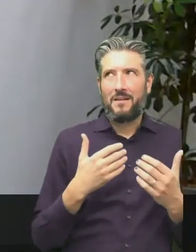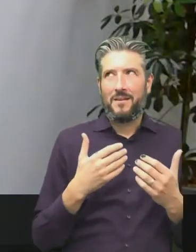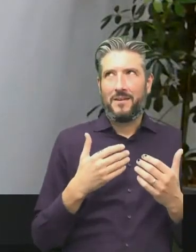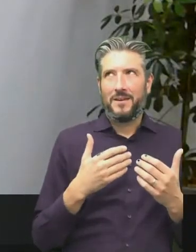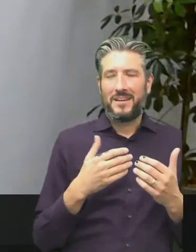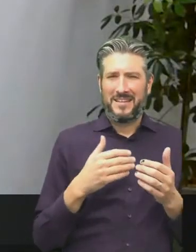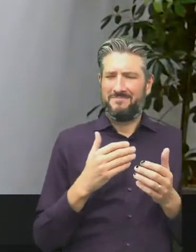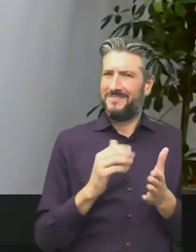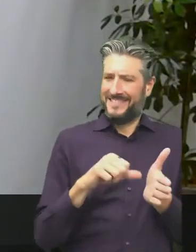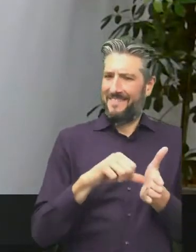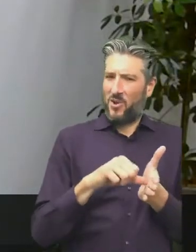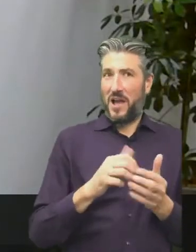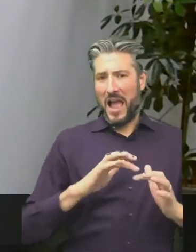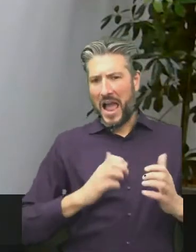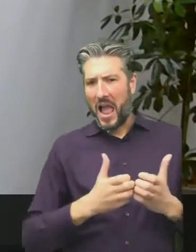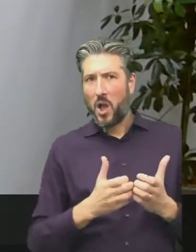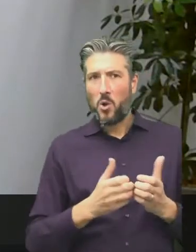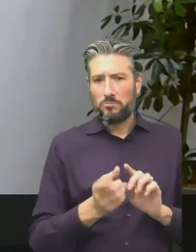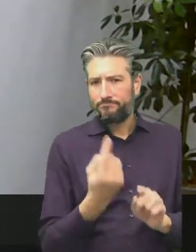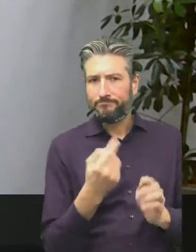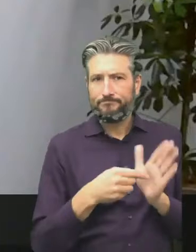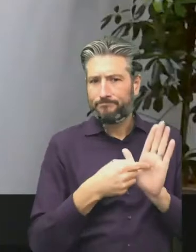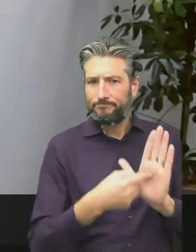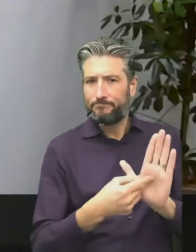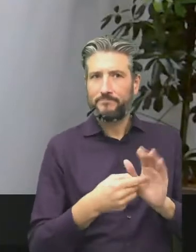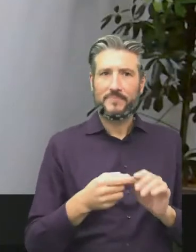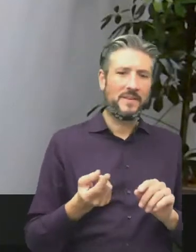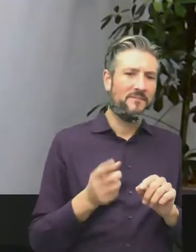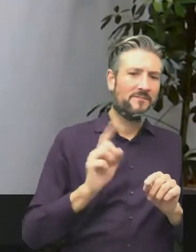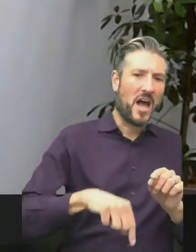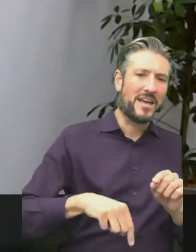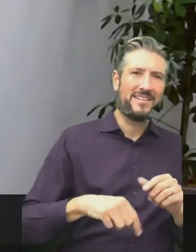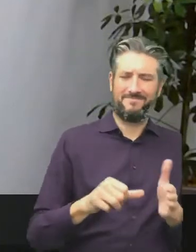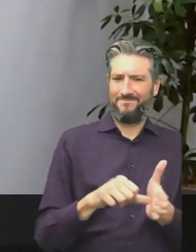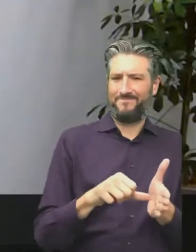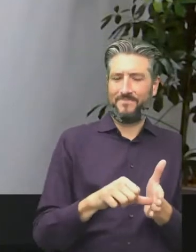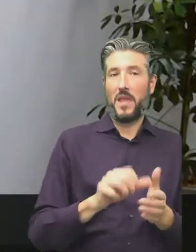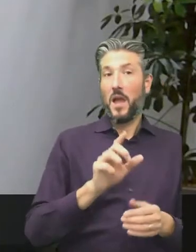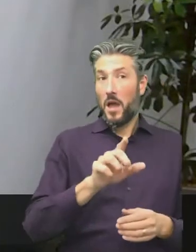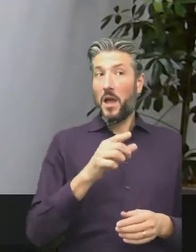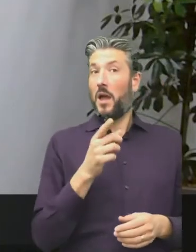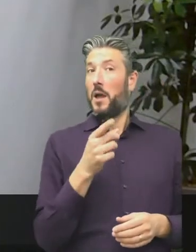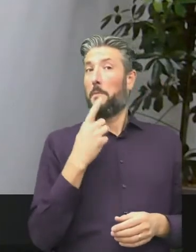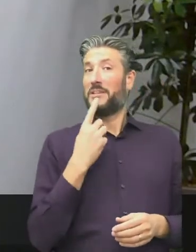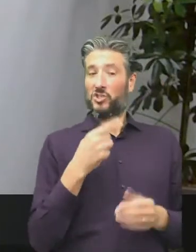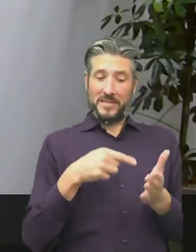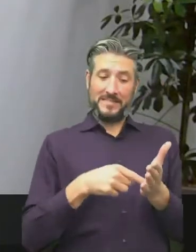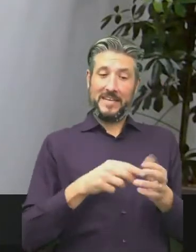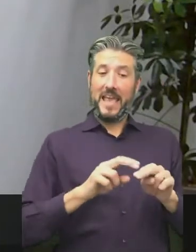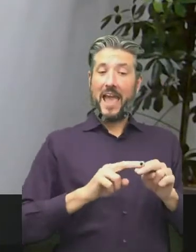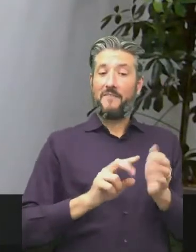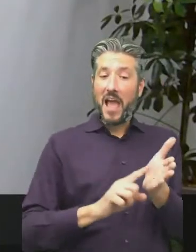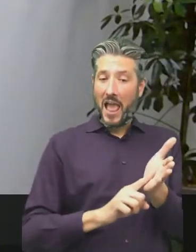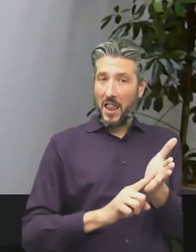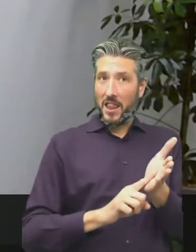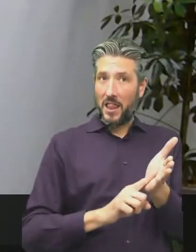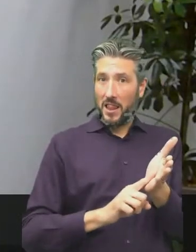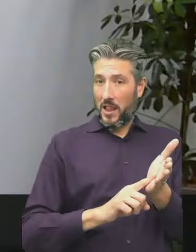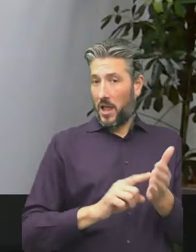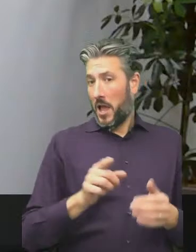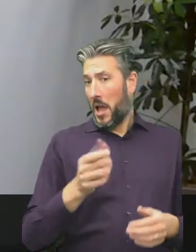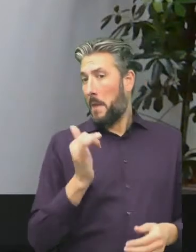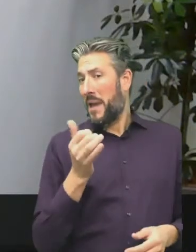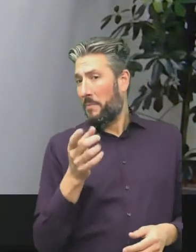I will do, I'll take away, Navin, with your permission, this issue with TfL. What I could do, Navin, is if the questioner wouldn't mind giving